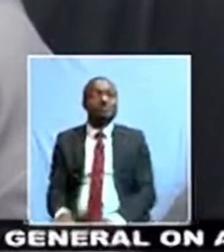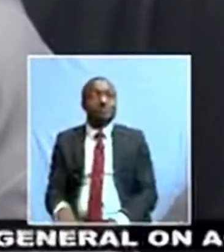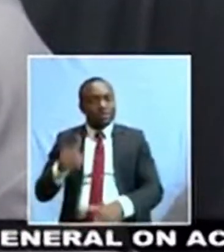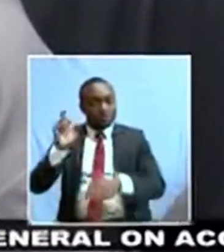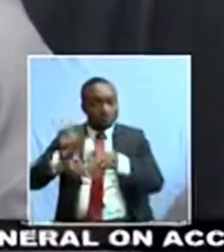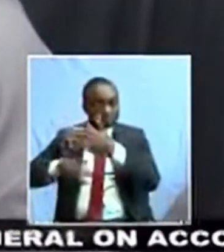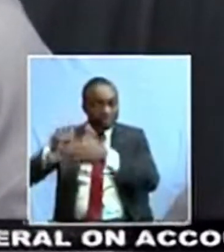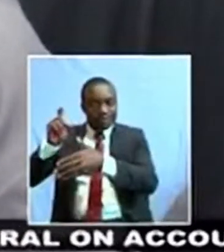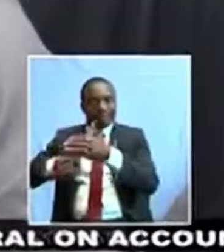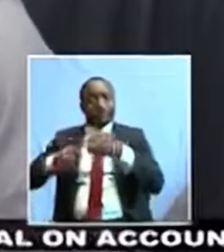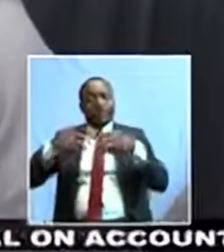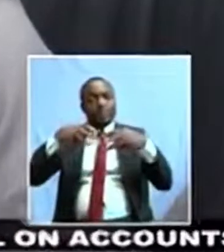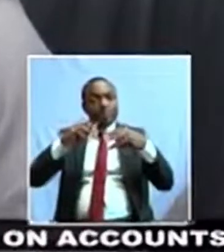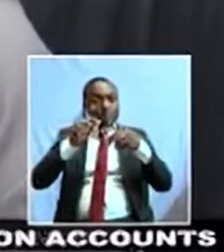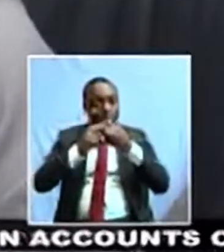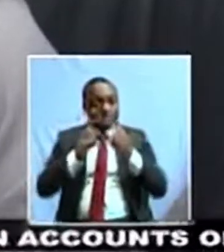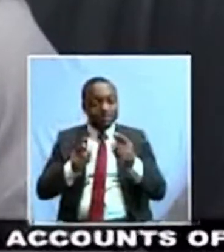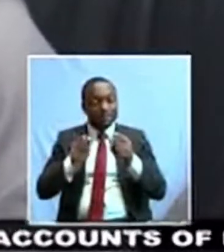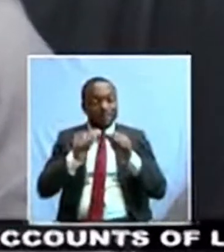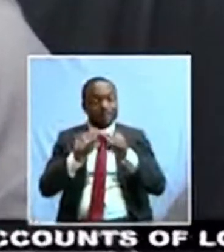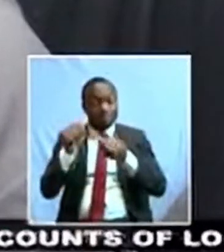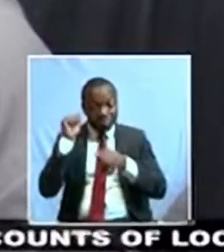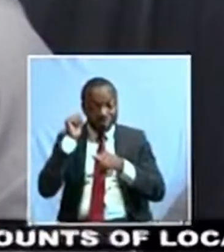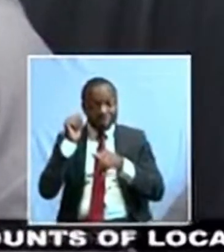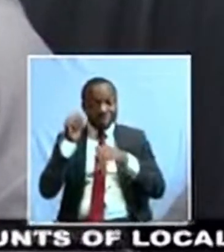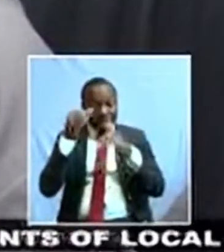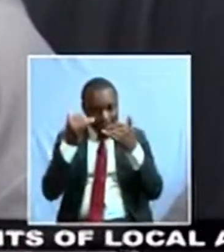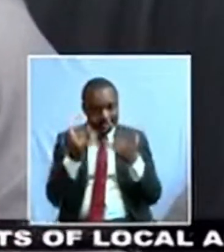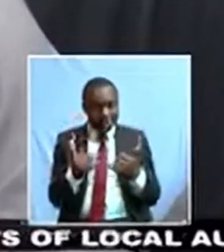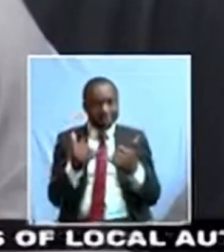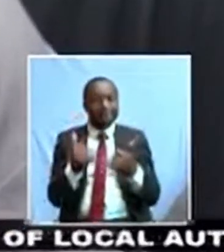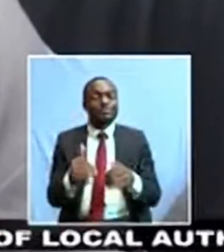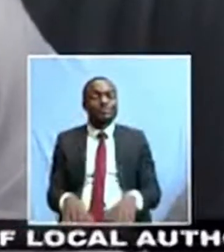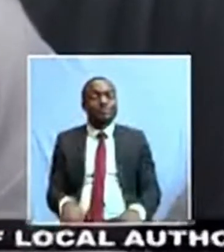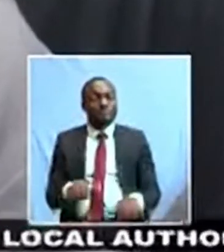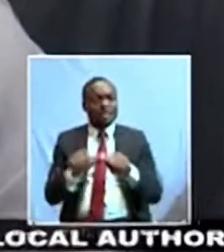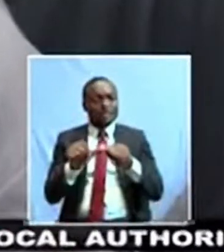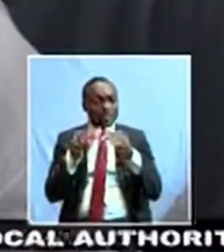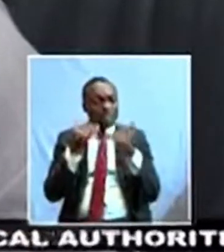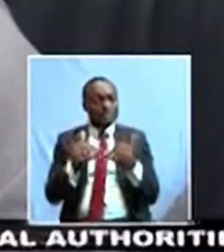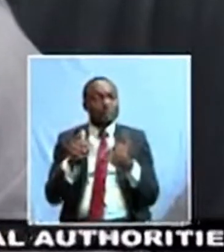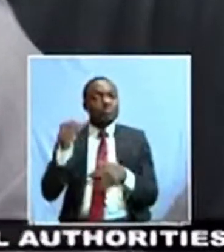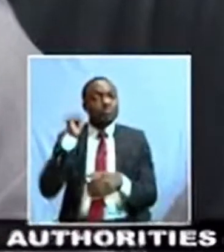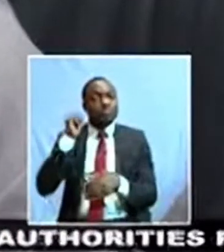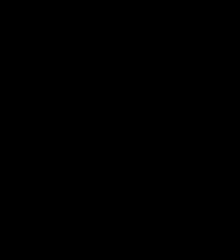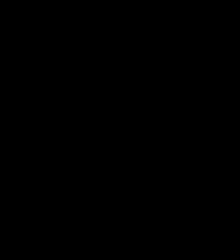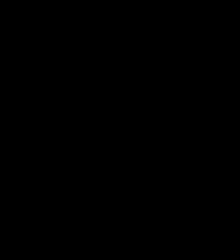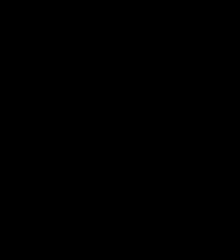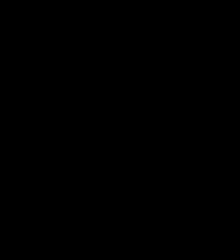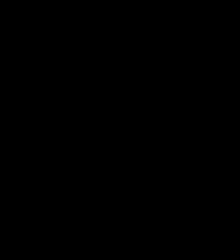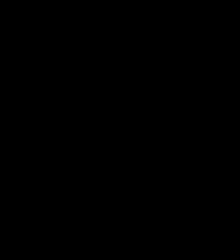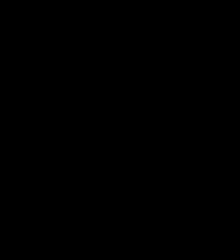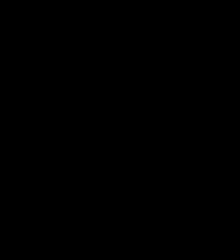charging the marketeers, but they're still refusing up to now. Is it not because of